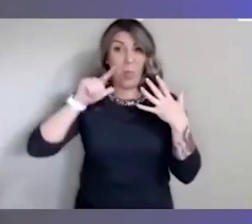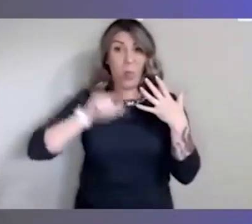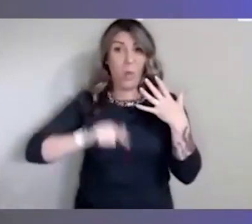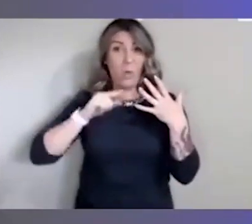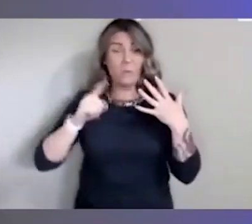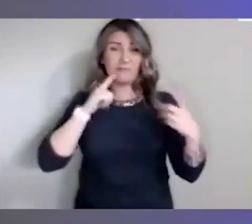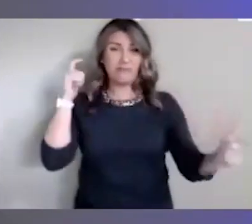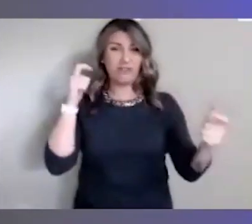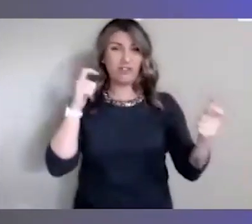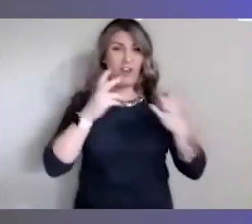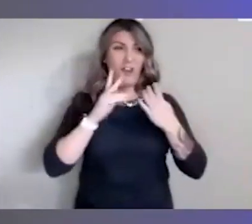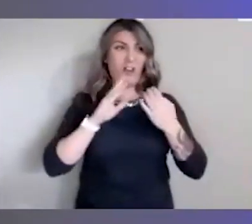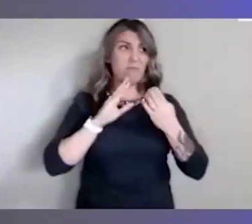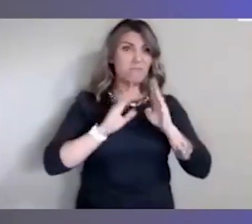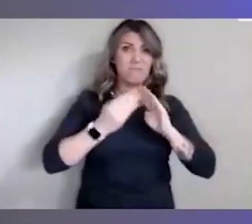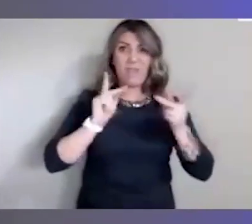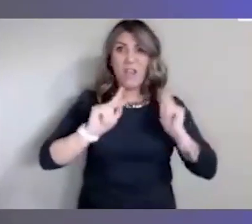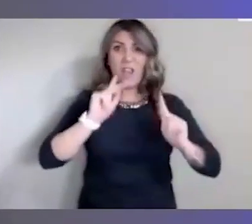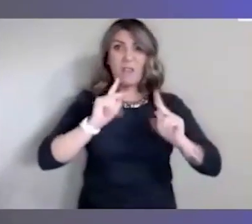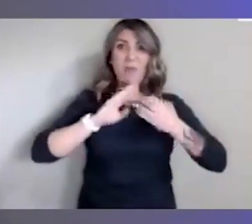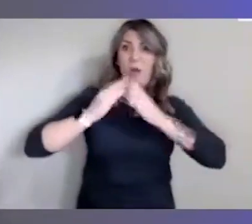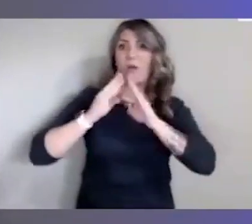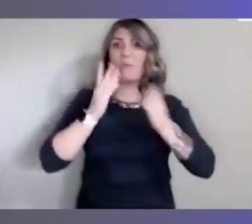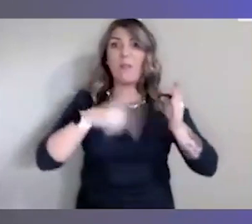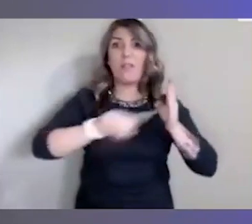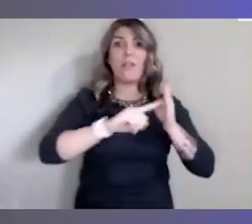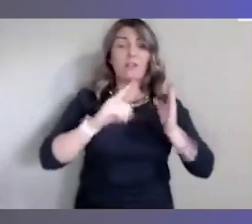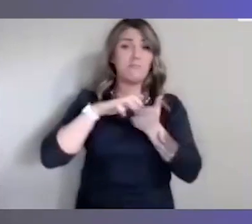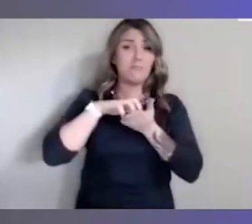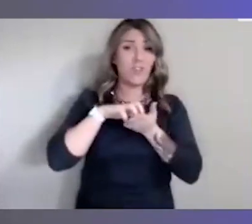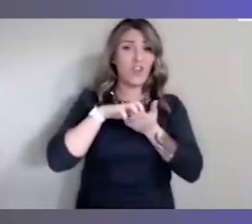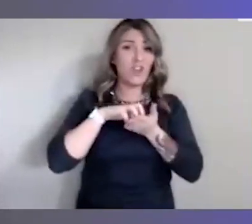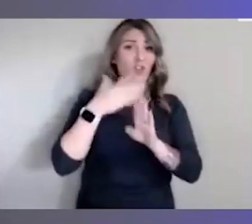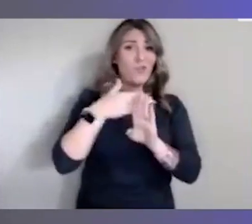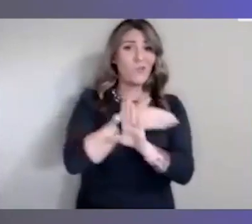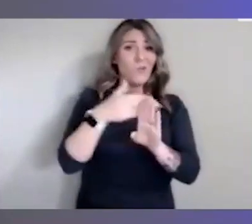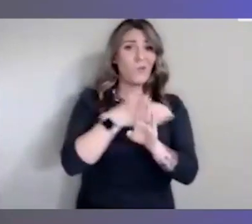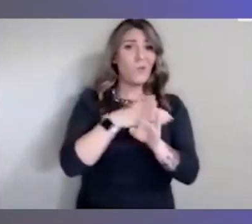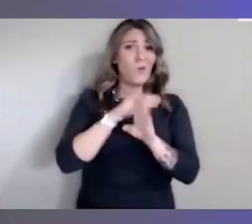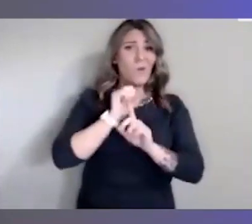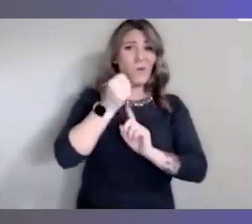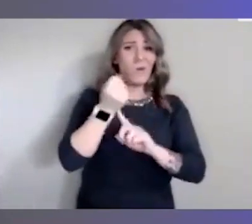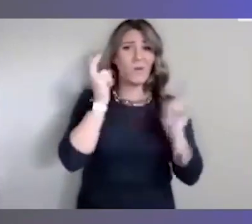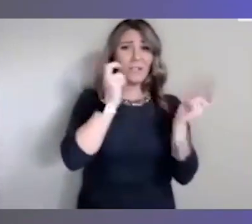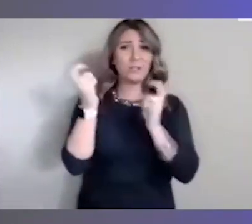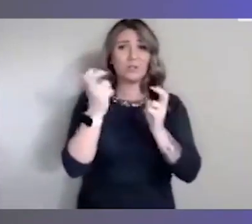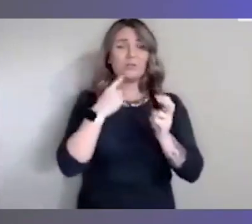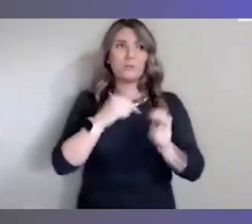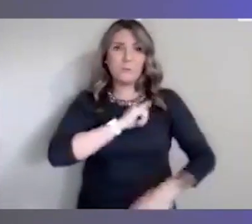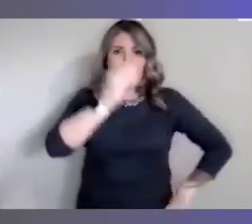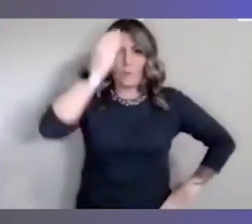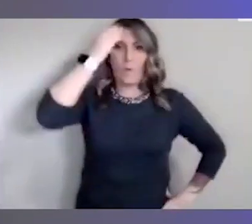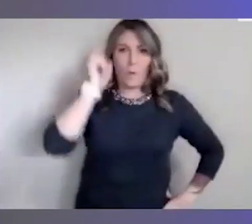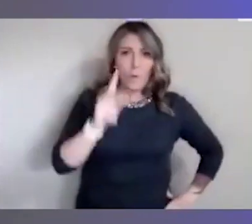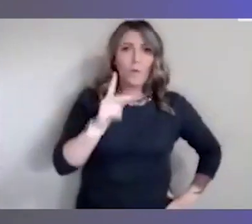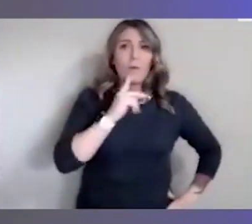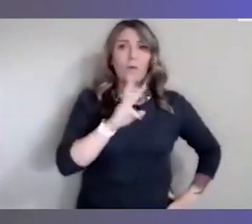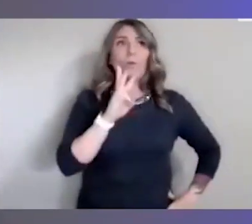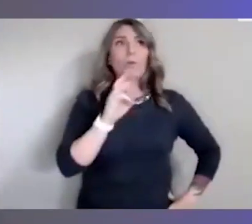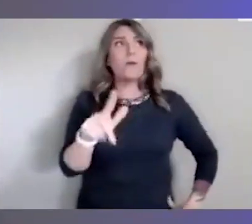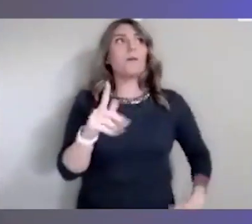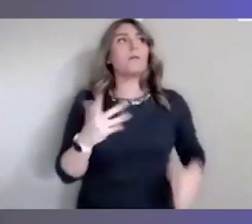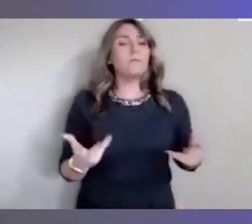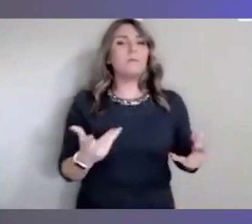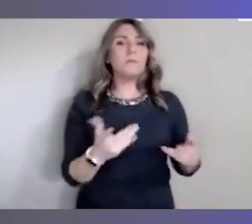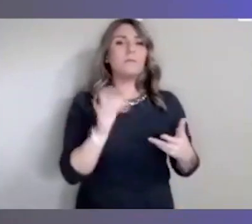who are vulnerable. You know, we talk about those comorbidities, and we were very aware of that and said, all right, well, if this is going to